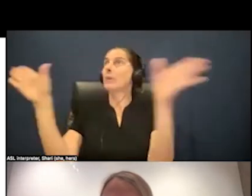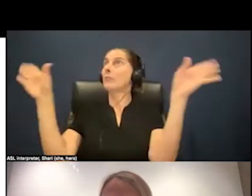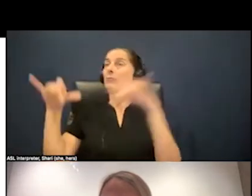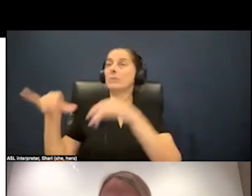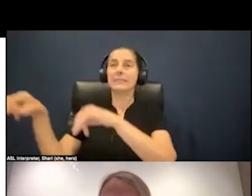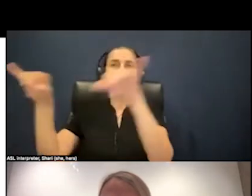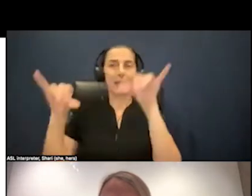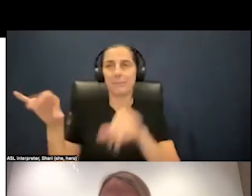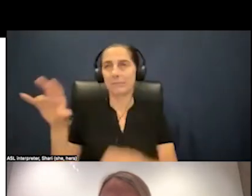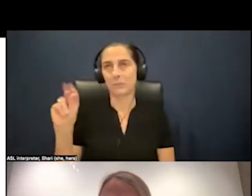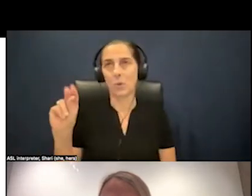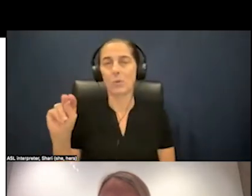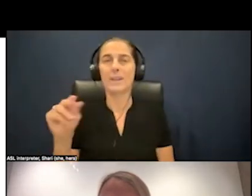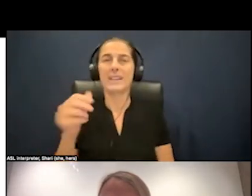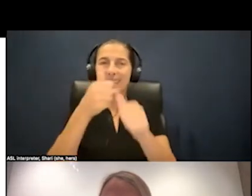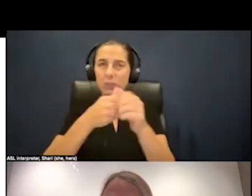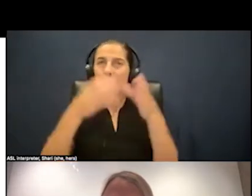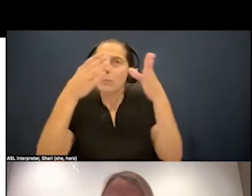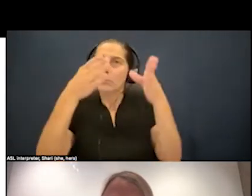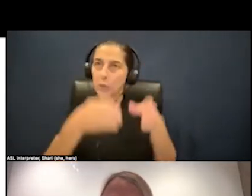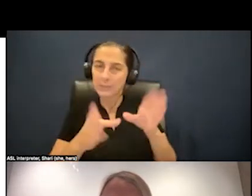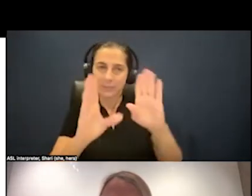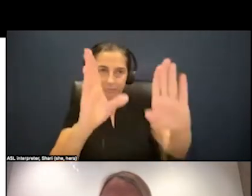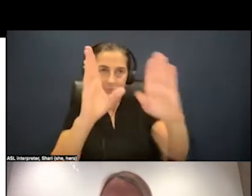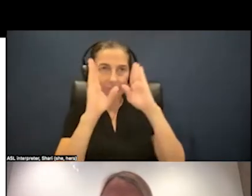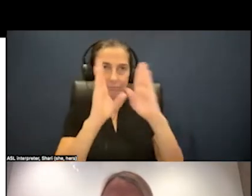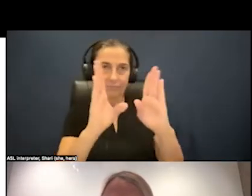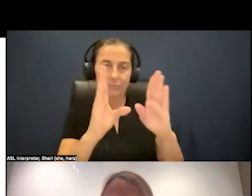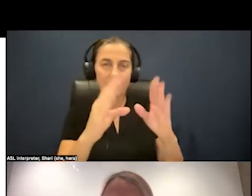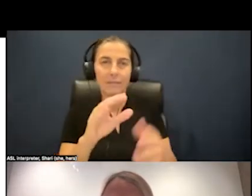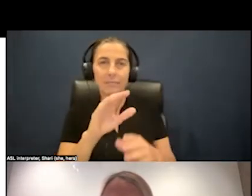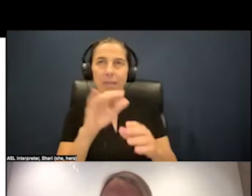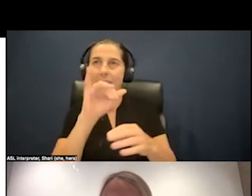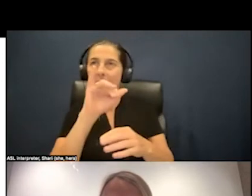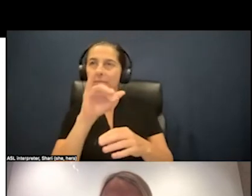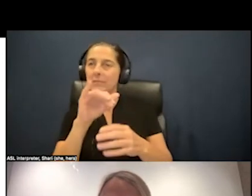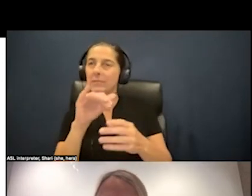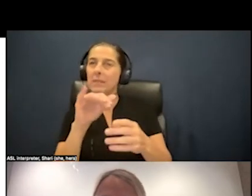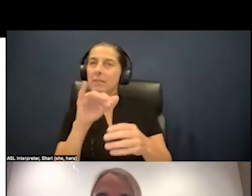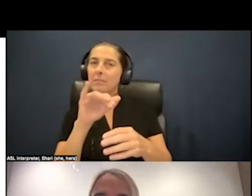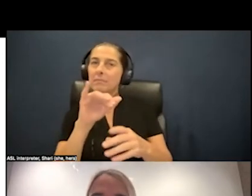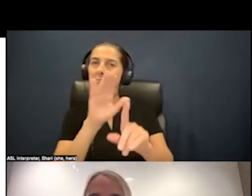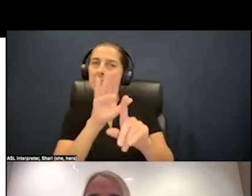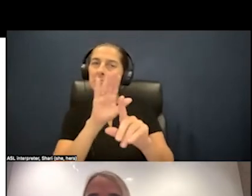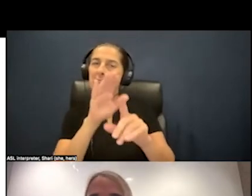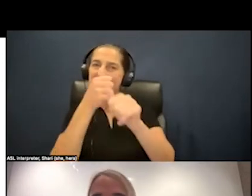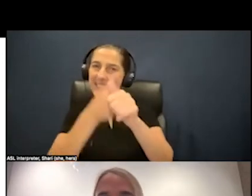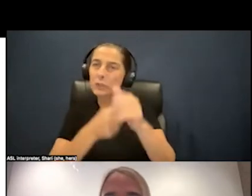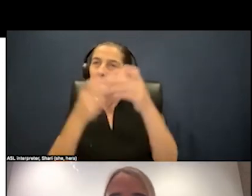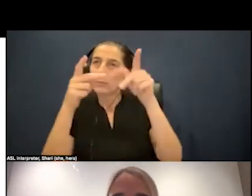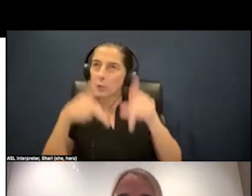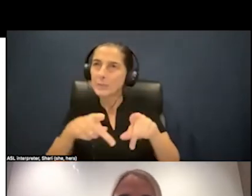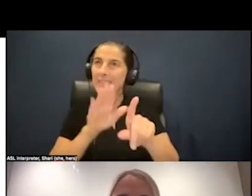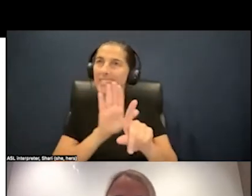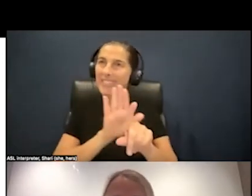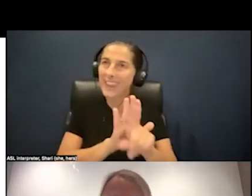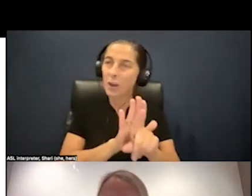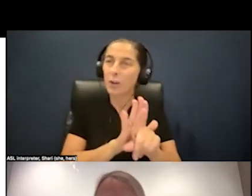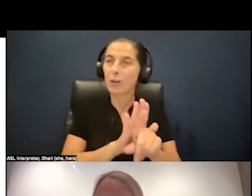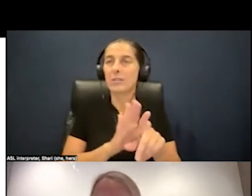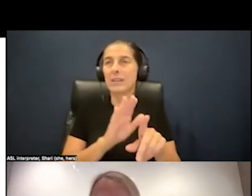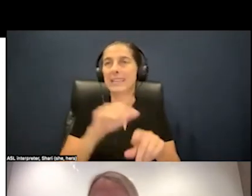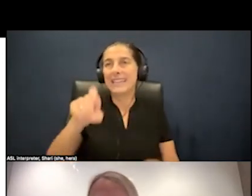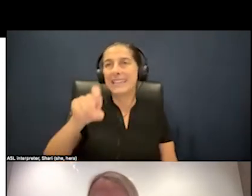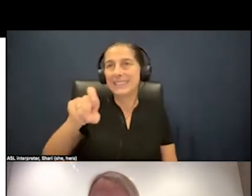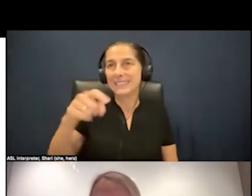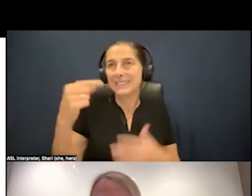provider who you're seeing. Being able to understand what your individual needs and goals are and working with you